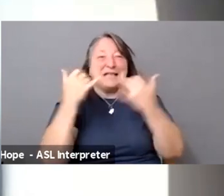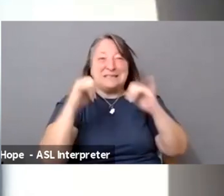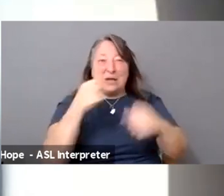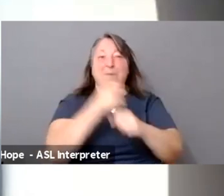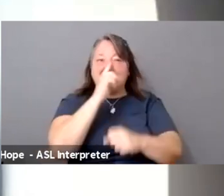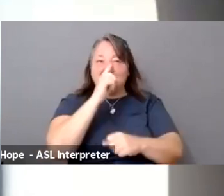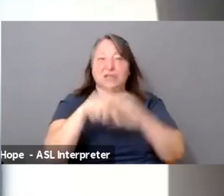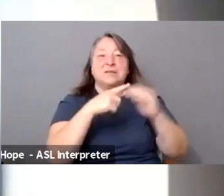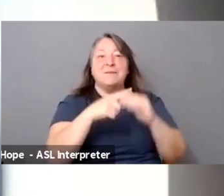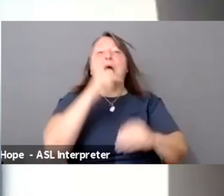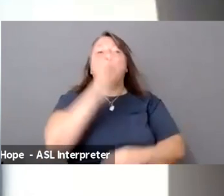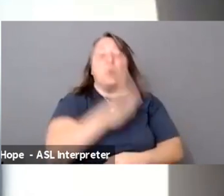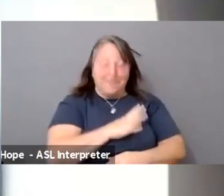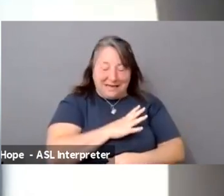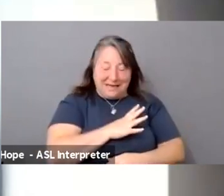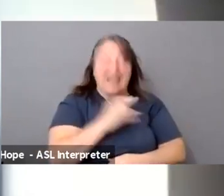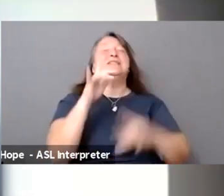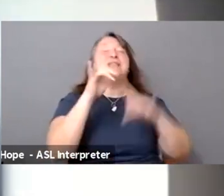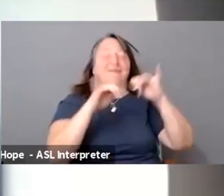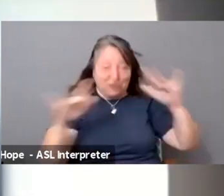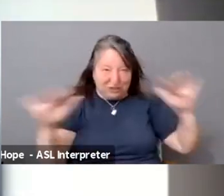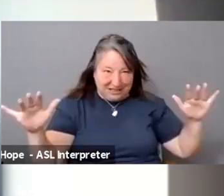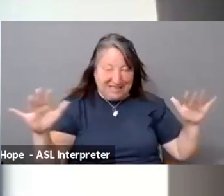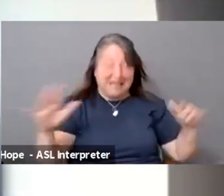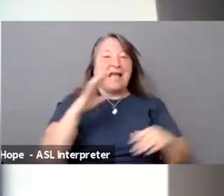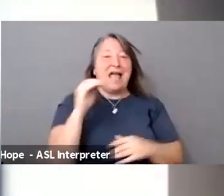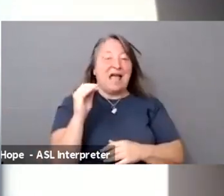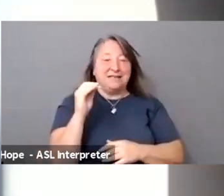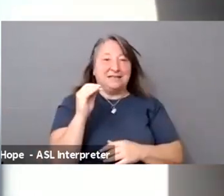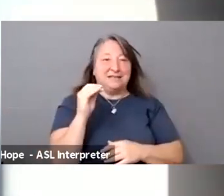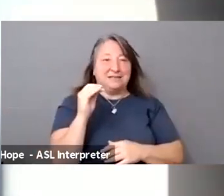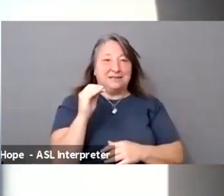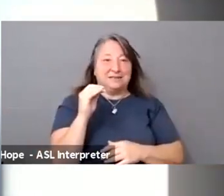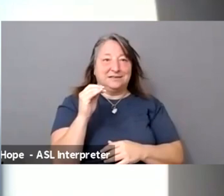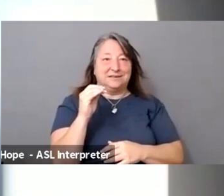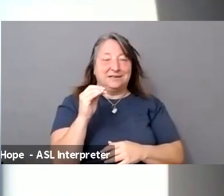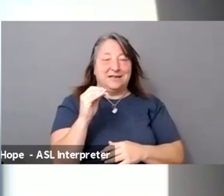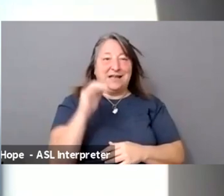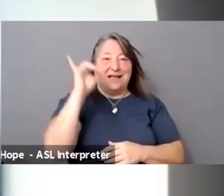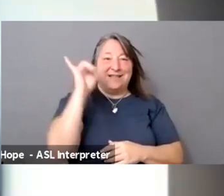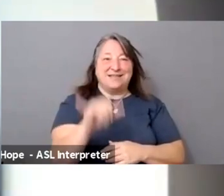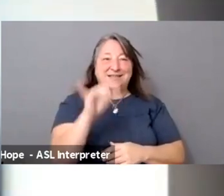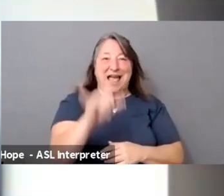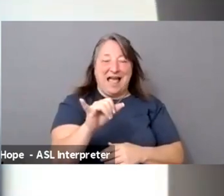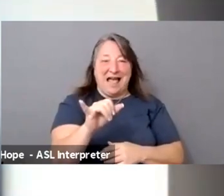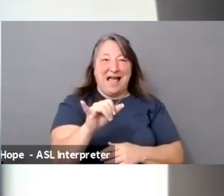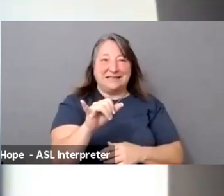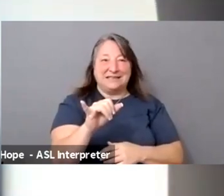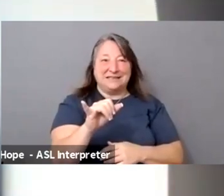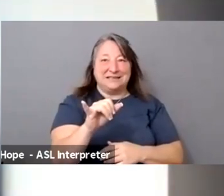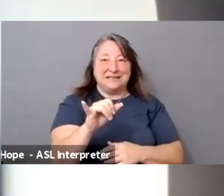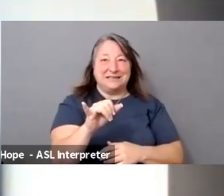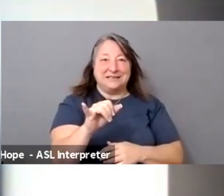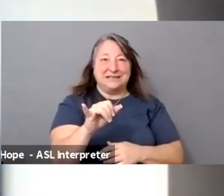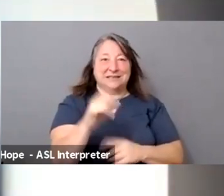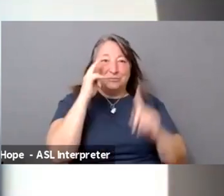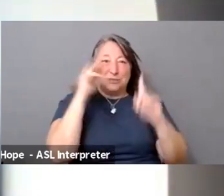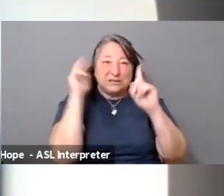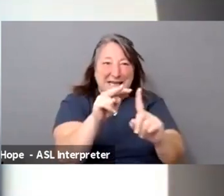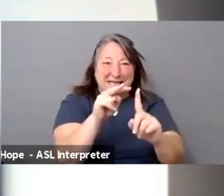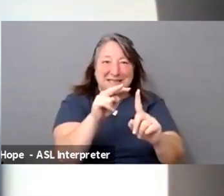women and diversity and that voice and that through line is in everything that I